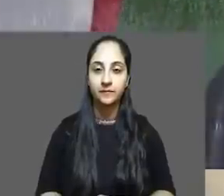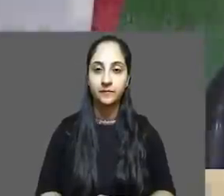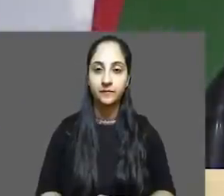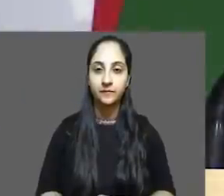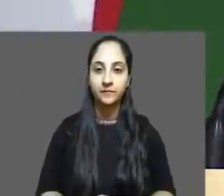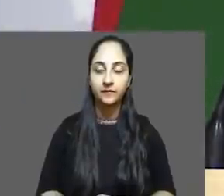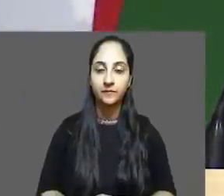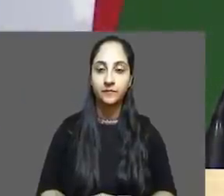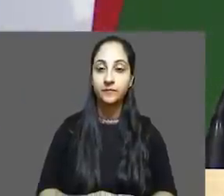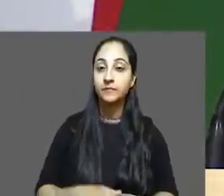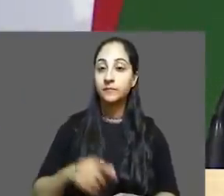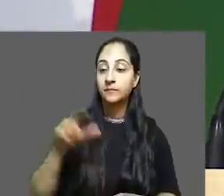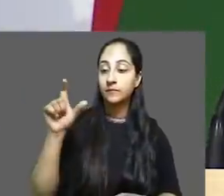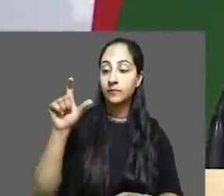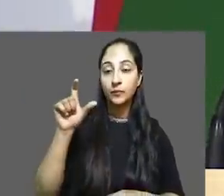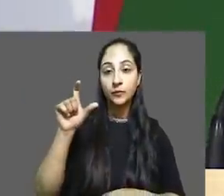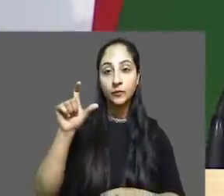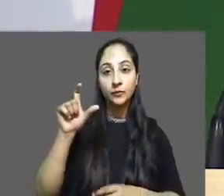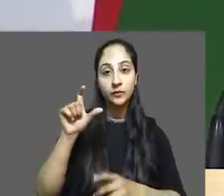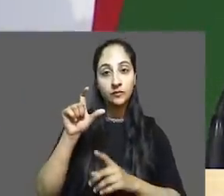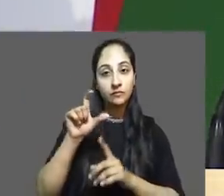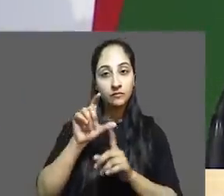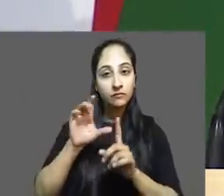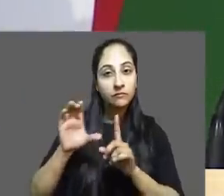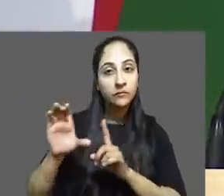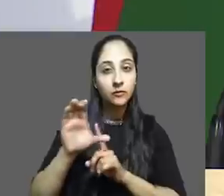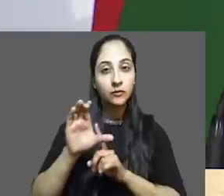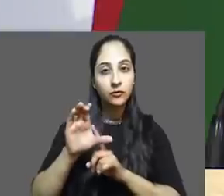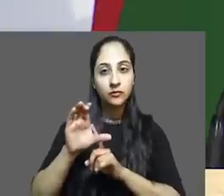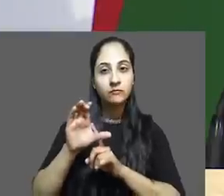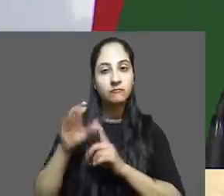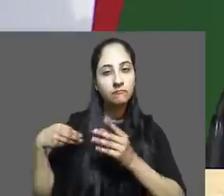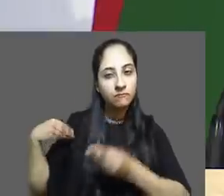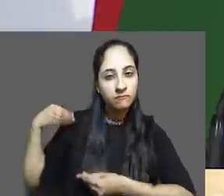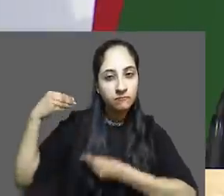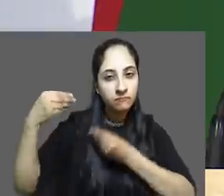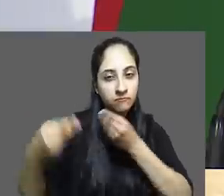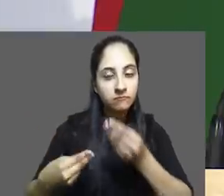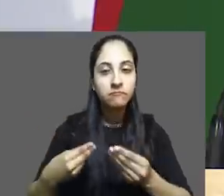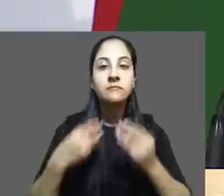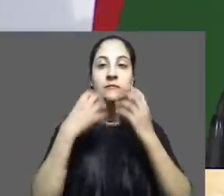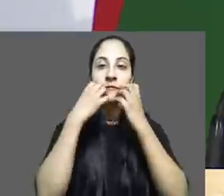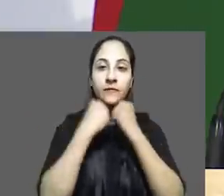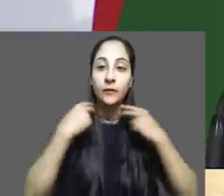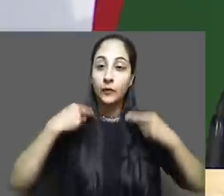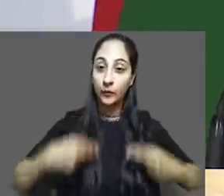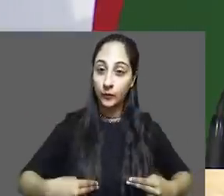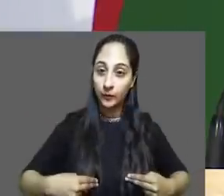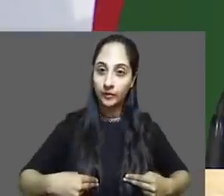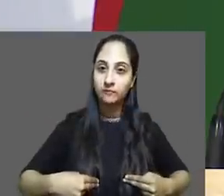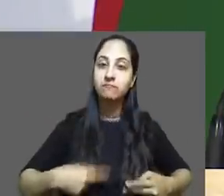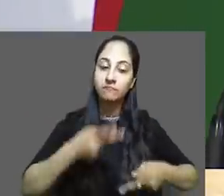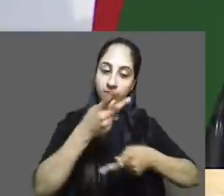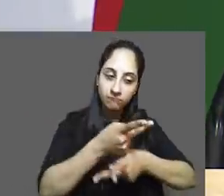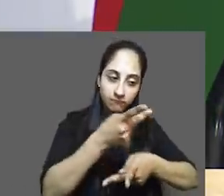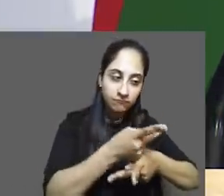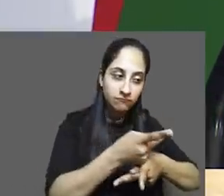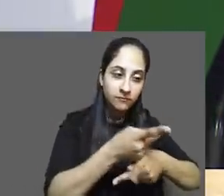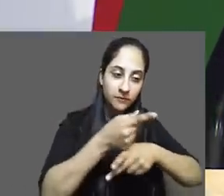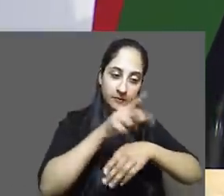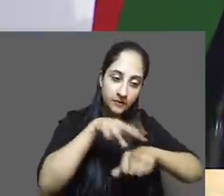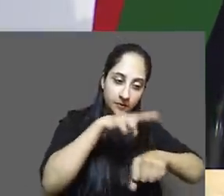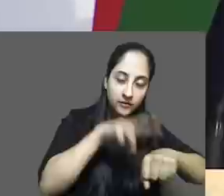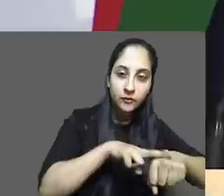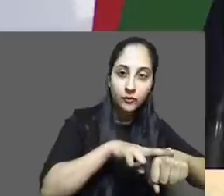The tradition of Islamic gardens places an emphasis on human stewardship, our responsibility to